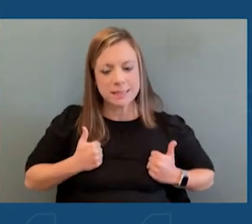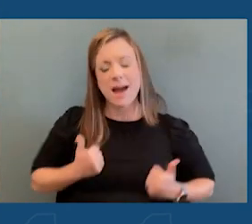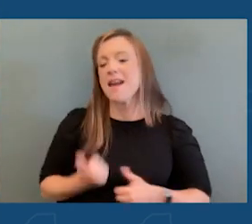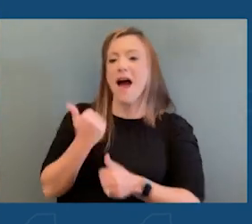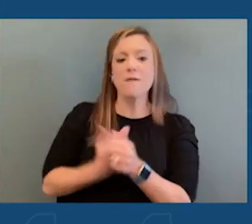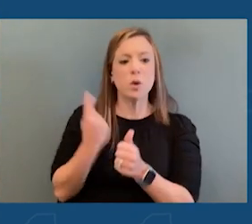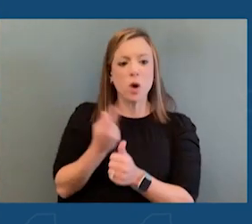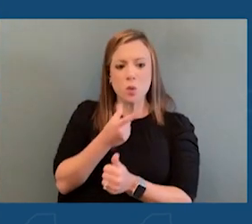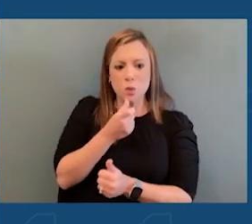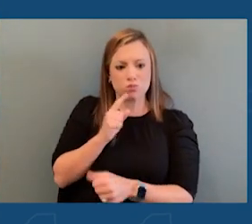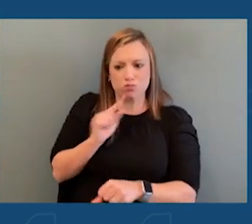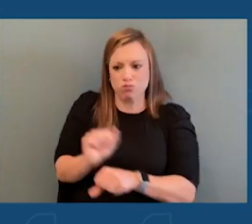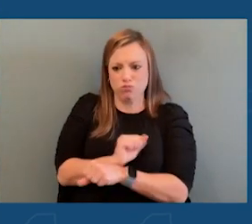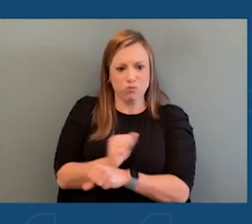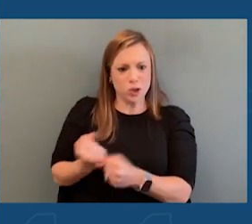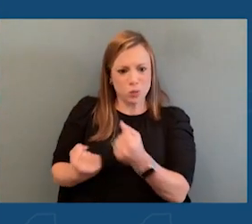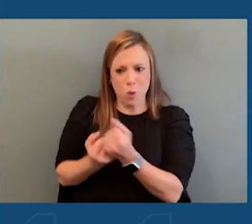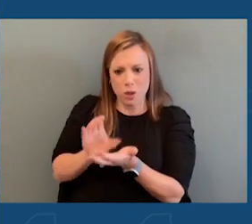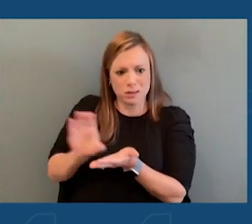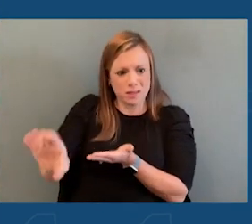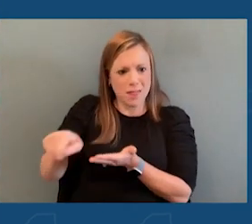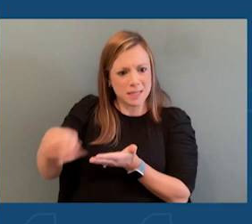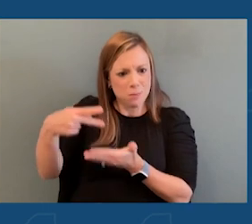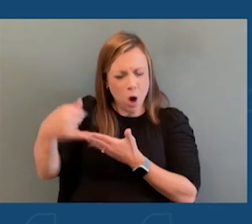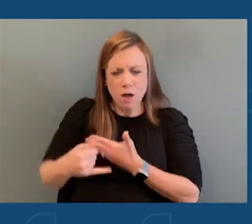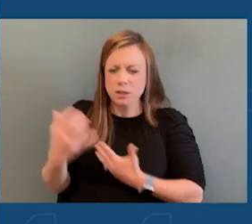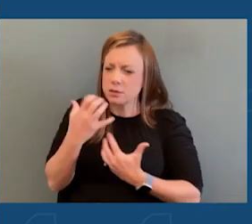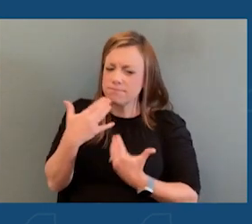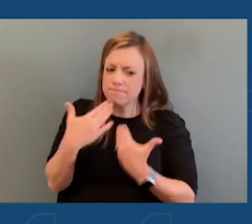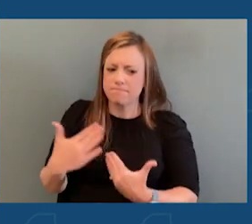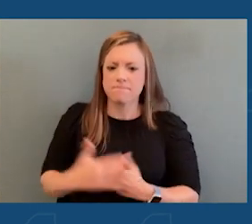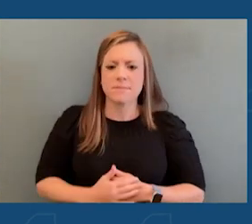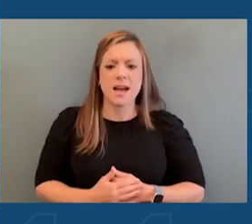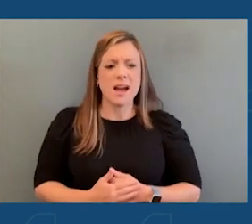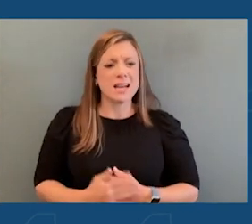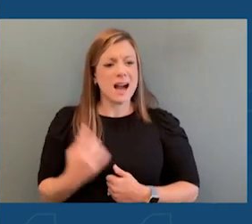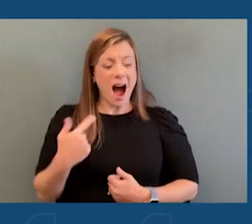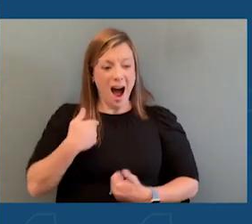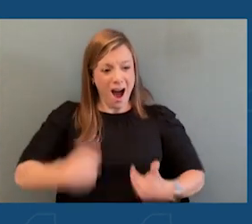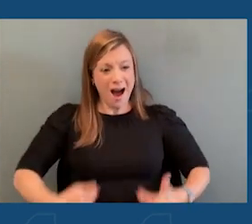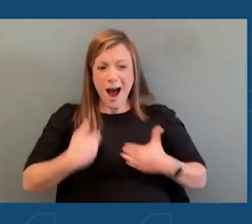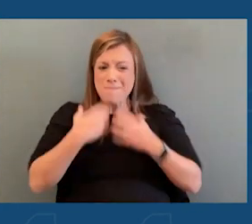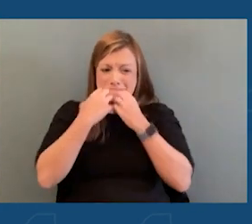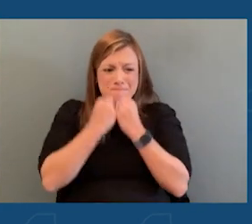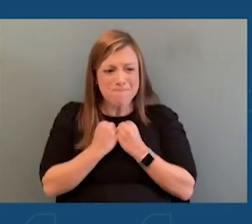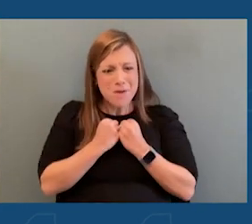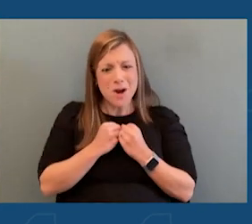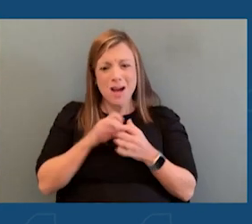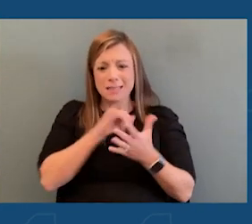know, as a person who cares deeply about the arts and as someone who's worked in theater many, many years ago,